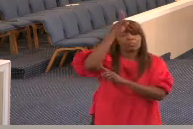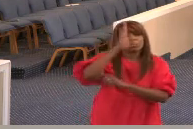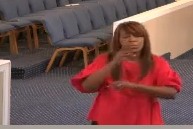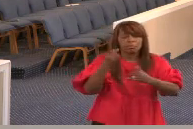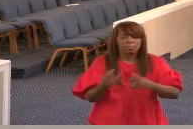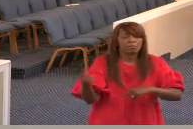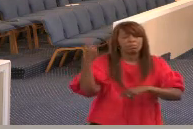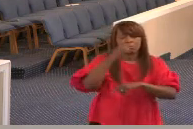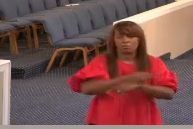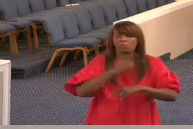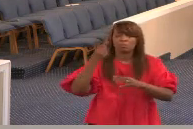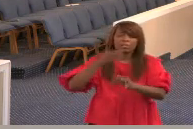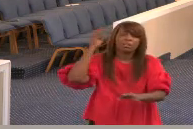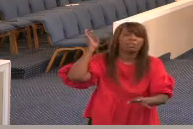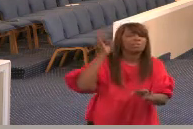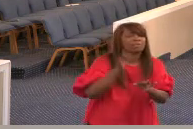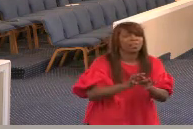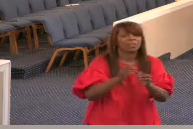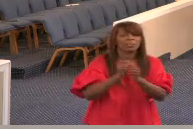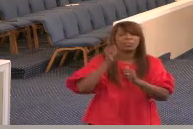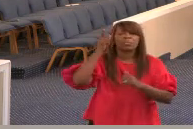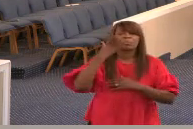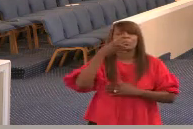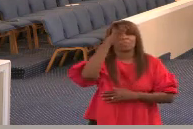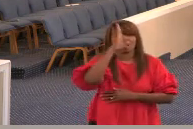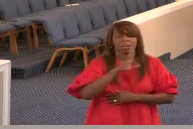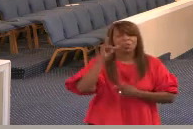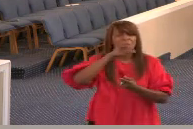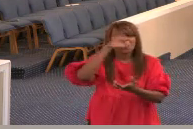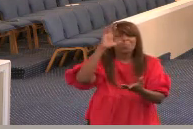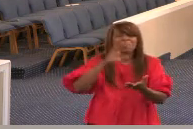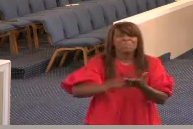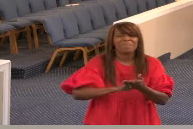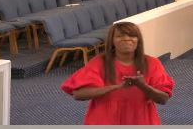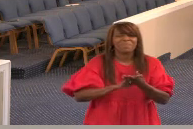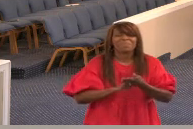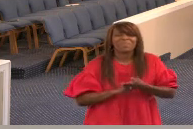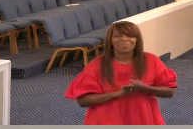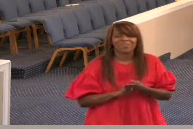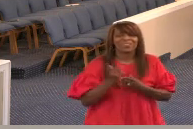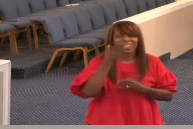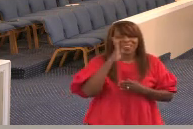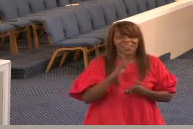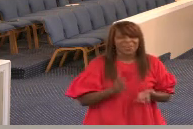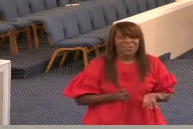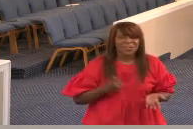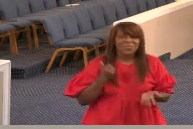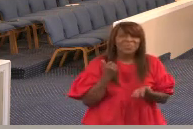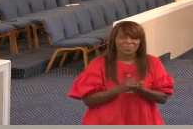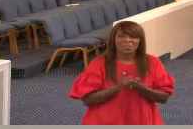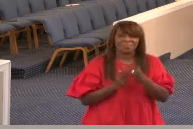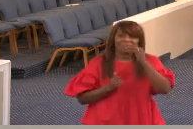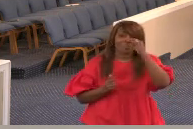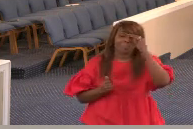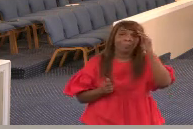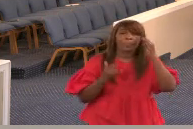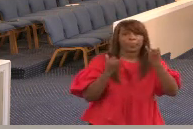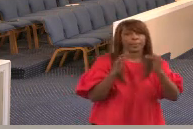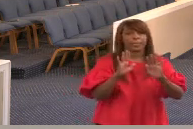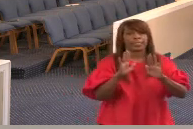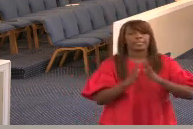We have faith in you today. We believe God. Amen.